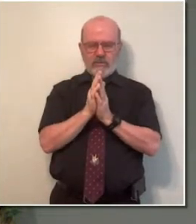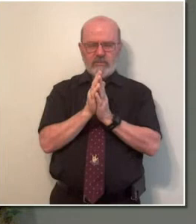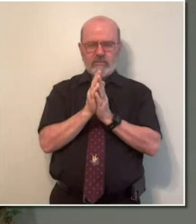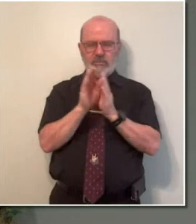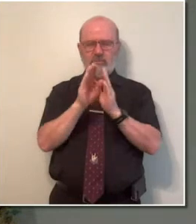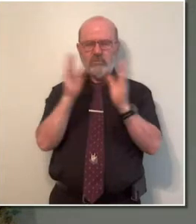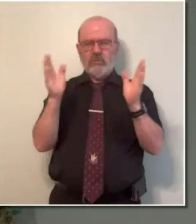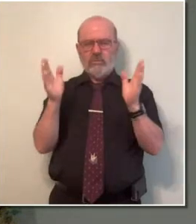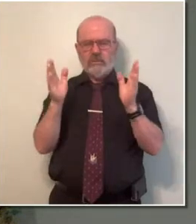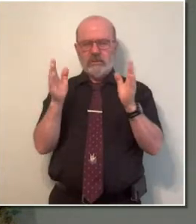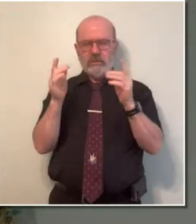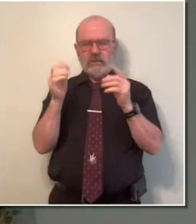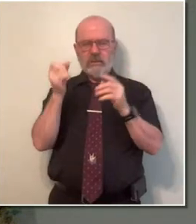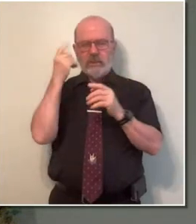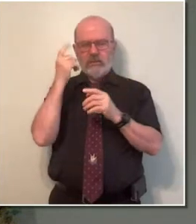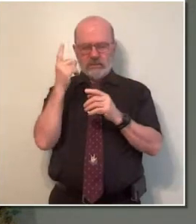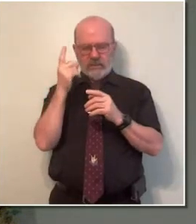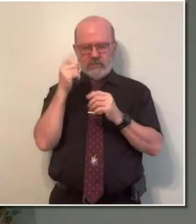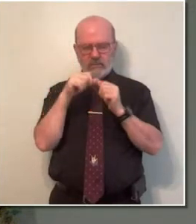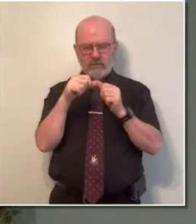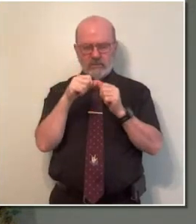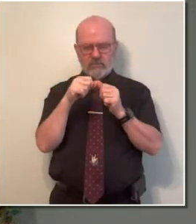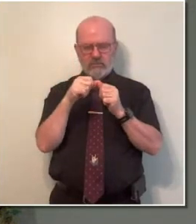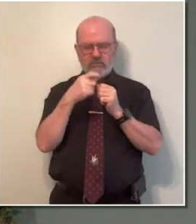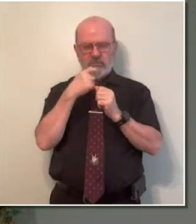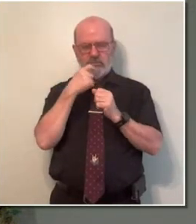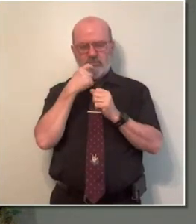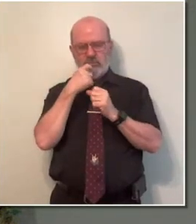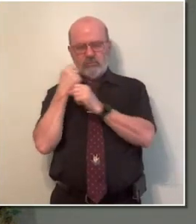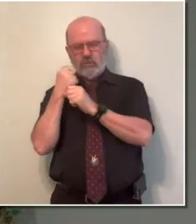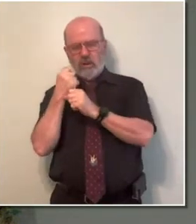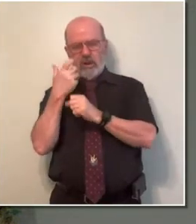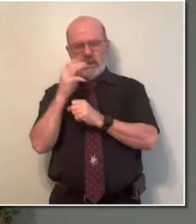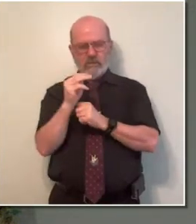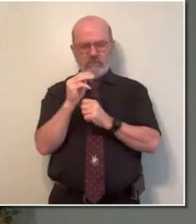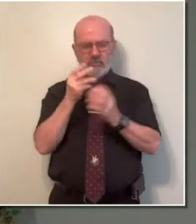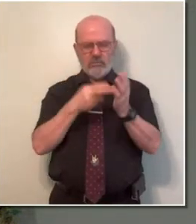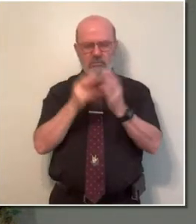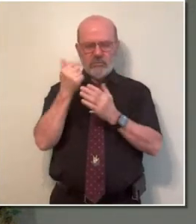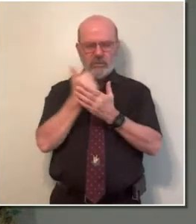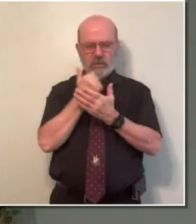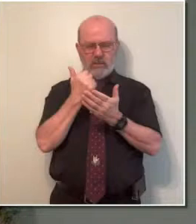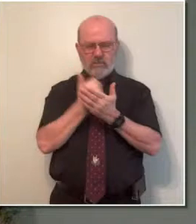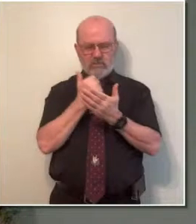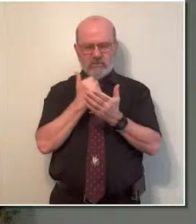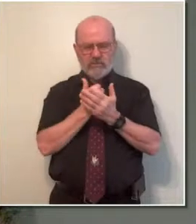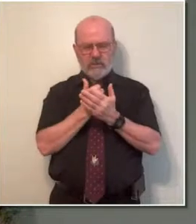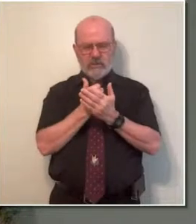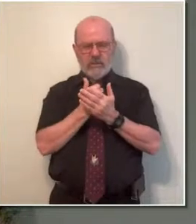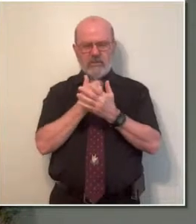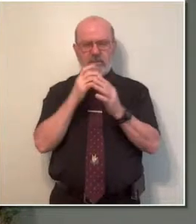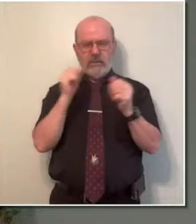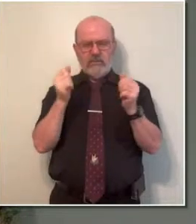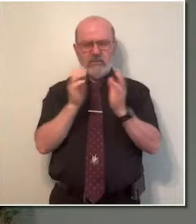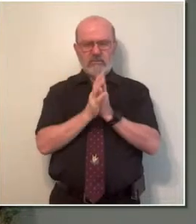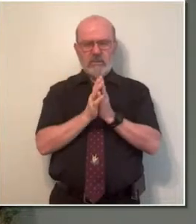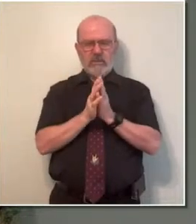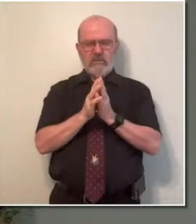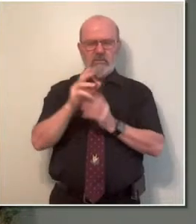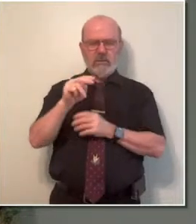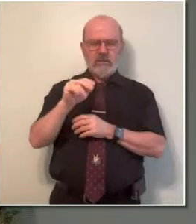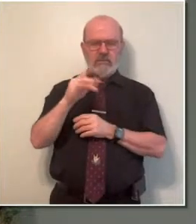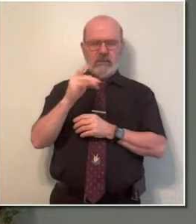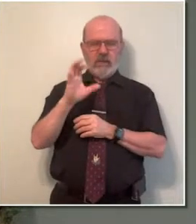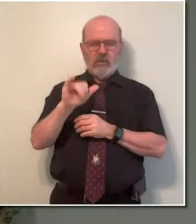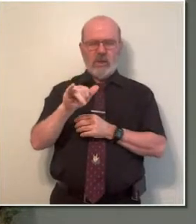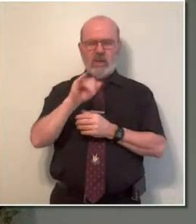his eyes, that you will continue to draw him to the truth of the gospel, and that he'd be saved. We pray for this Nikolai and his wife,